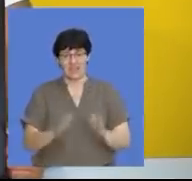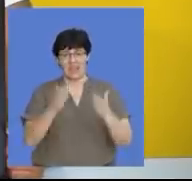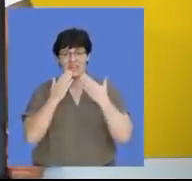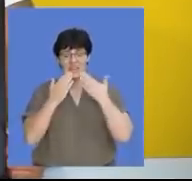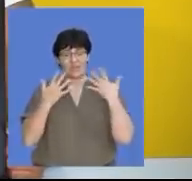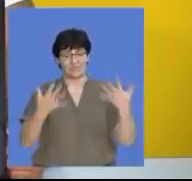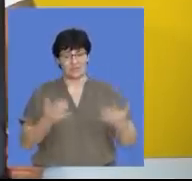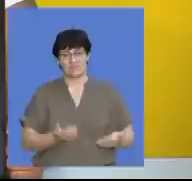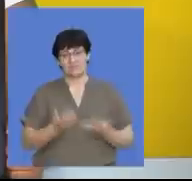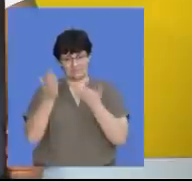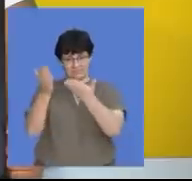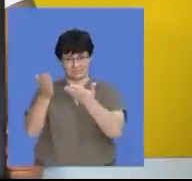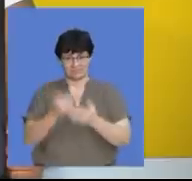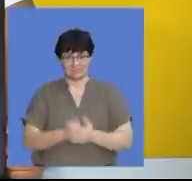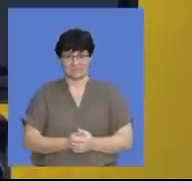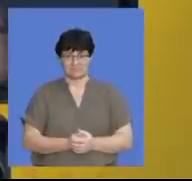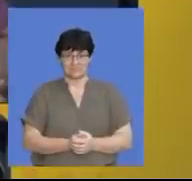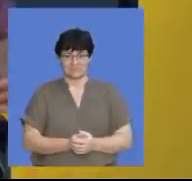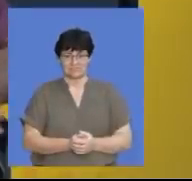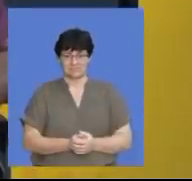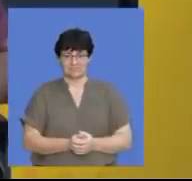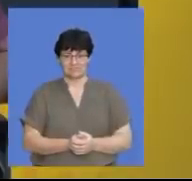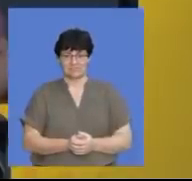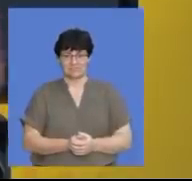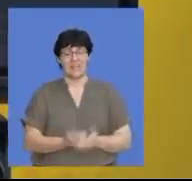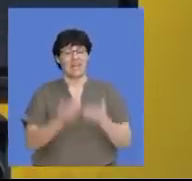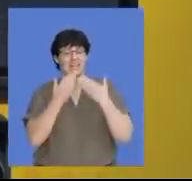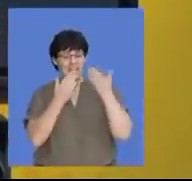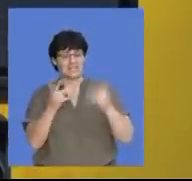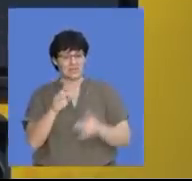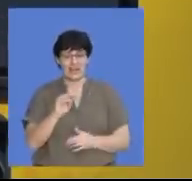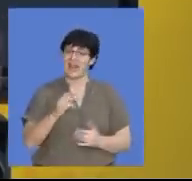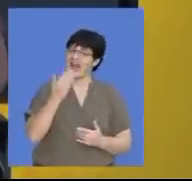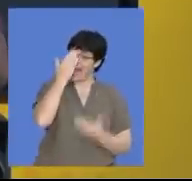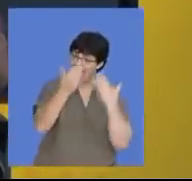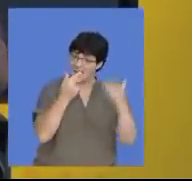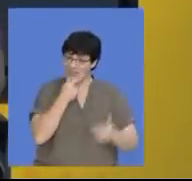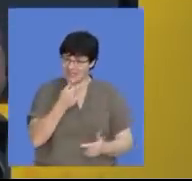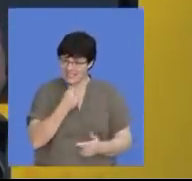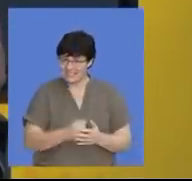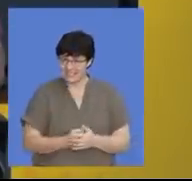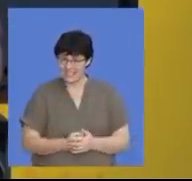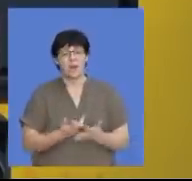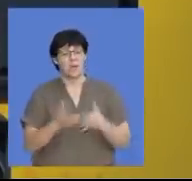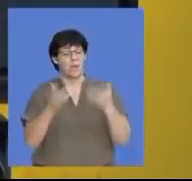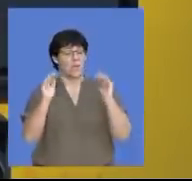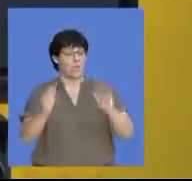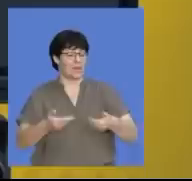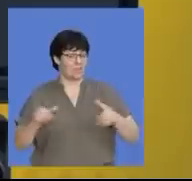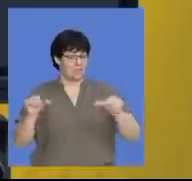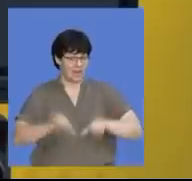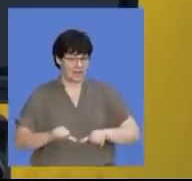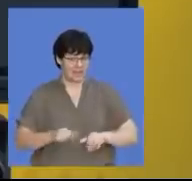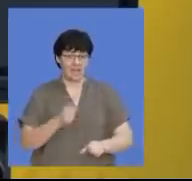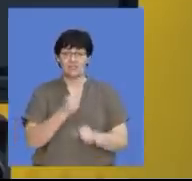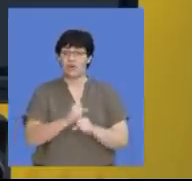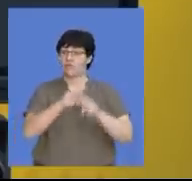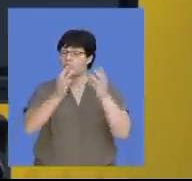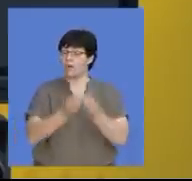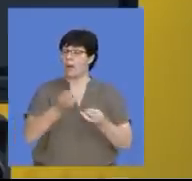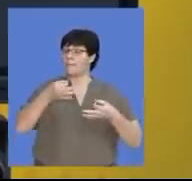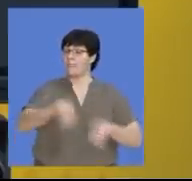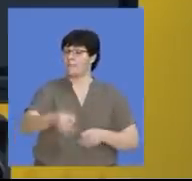you so much, guys, and over to you. Thanks, Looney. Hi, Nicolene. Welcome back. Geography Paper